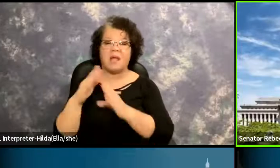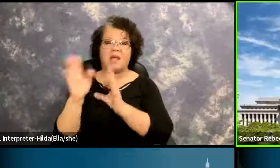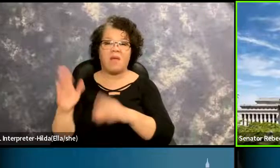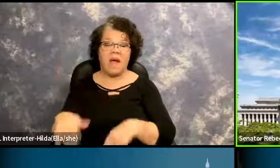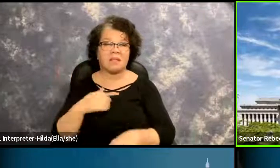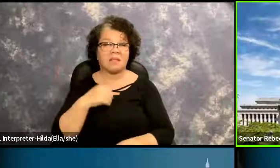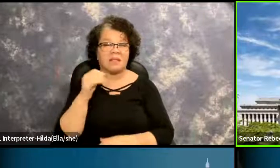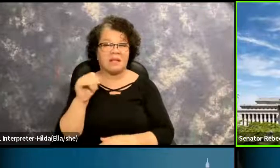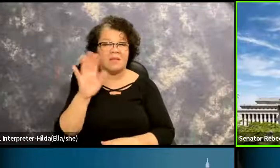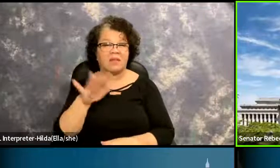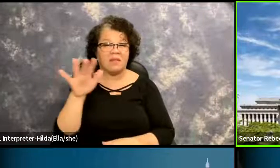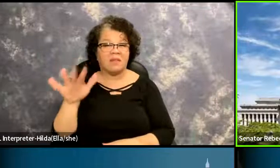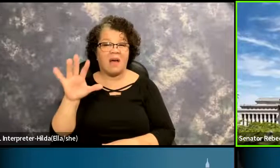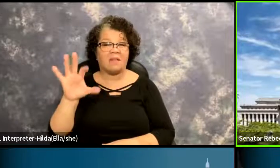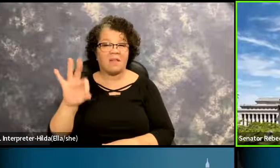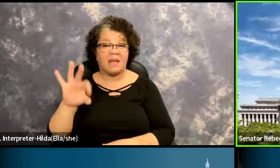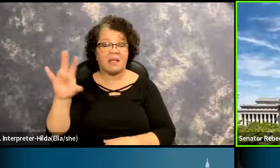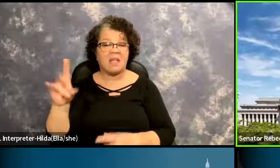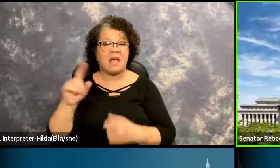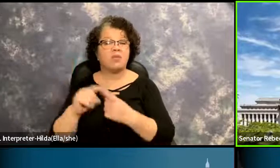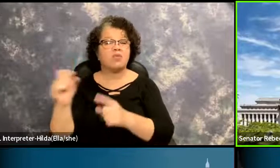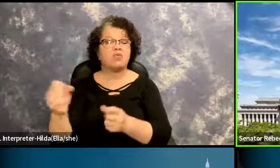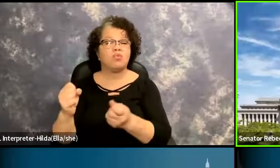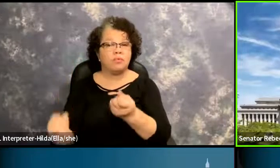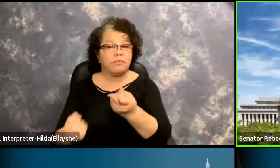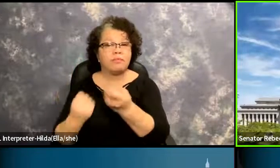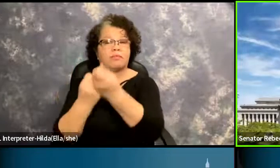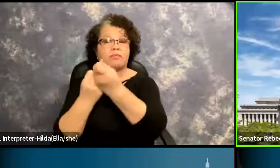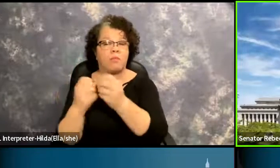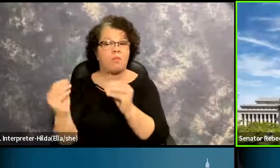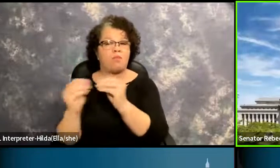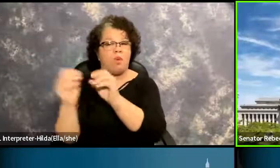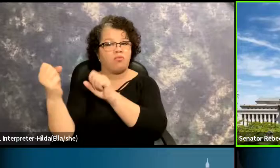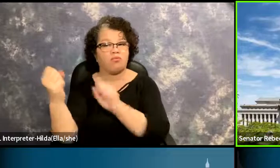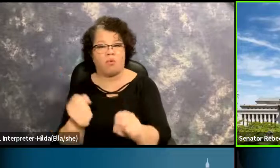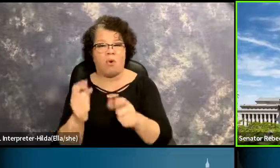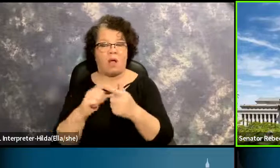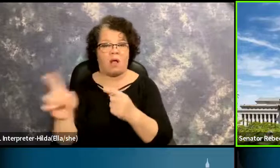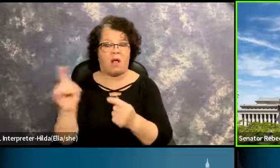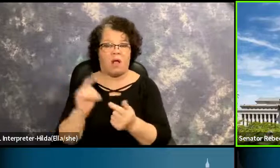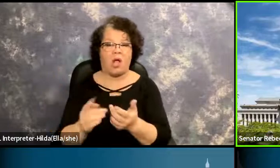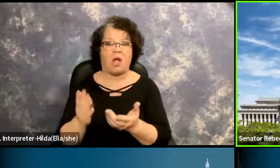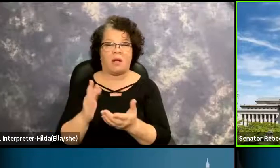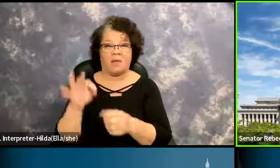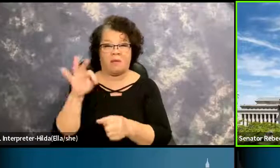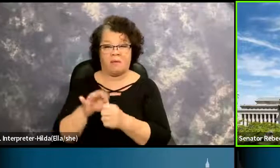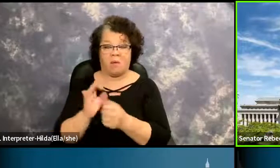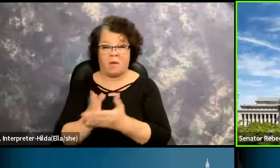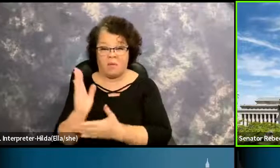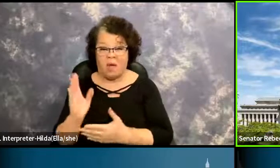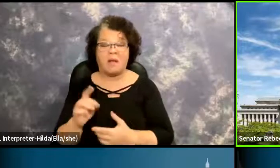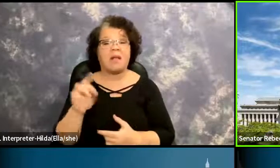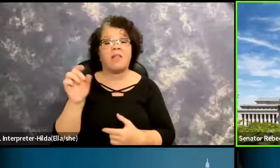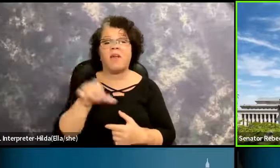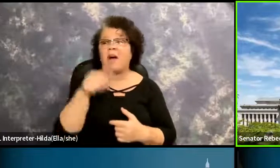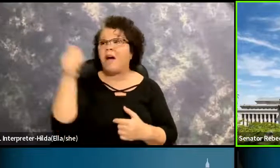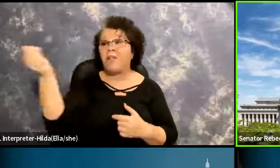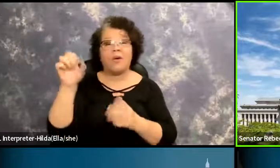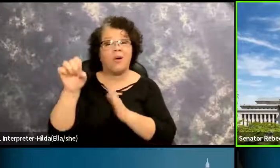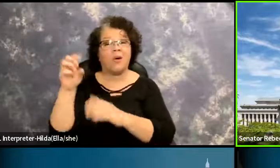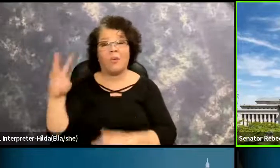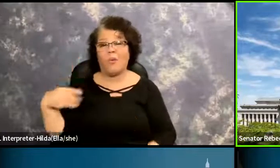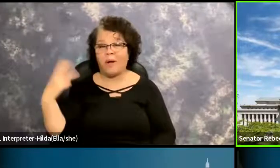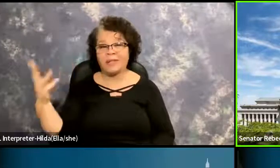5597, to strengthen the Washington Voting Rights Act. So that regardless of what's happening in the other Washington, that we